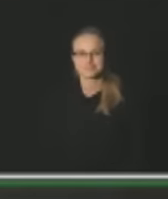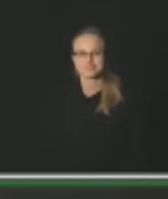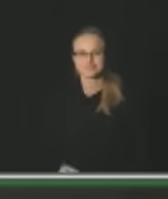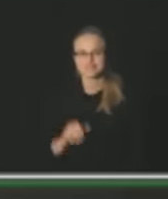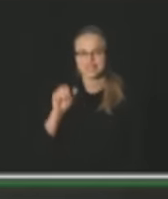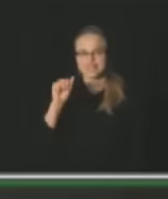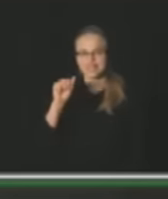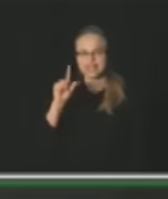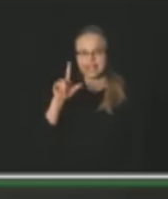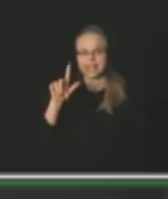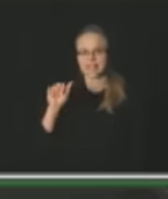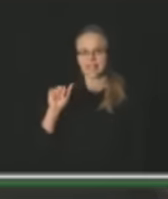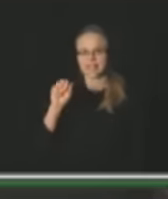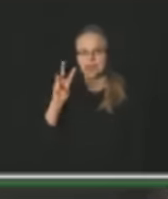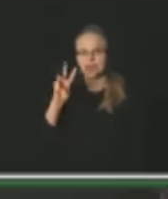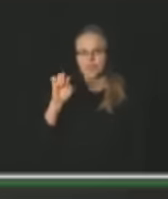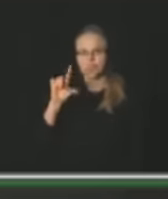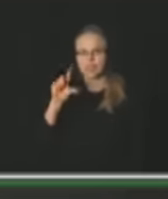Aaliyah Wilson.